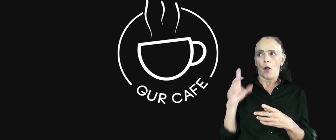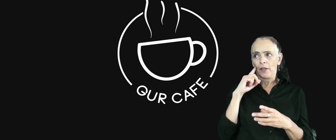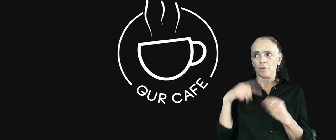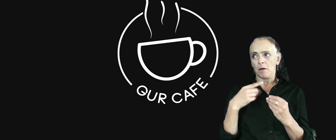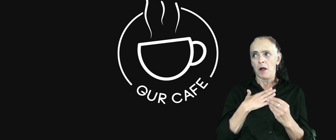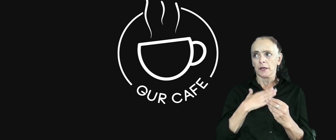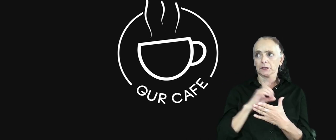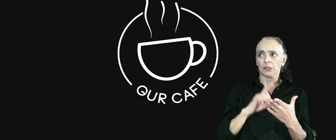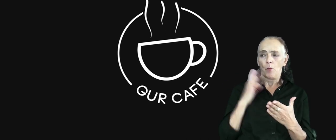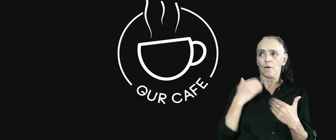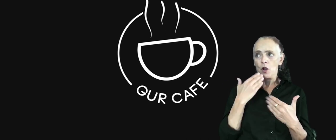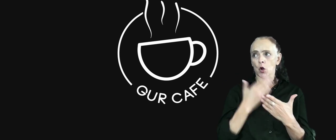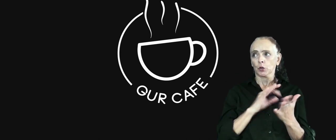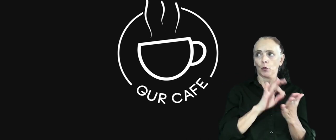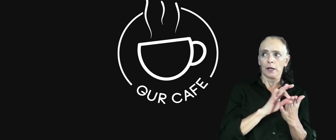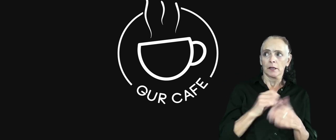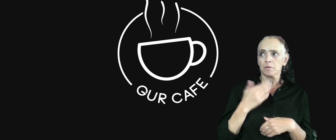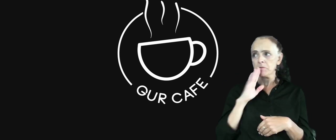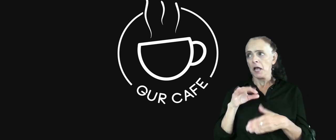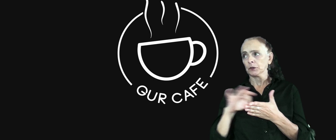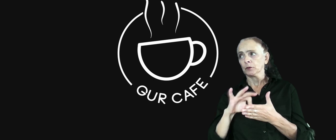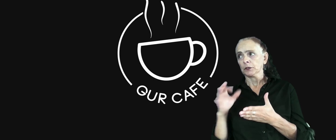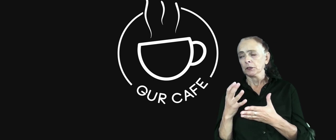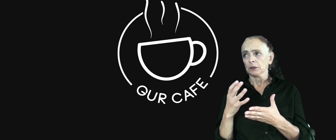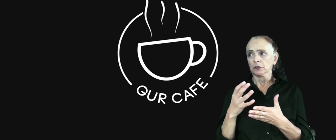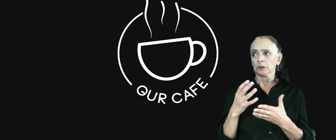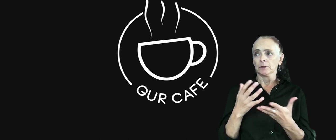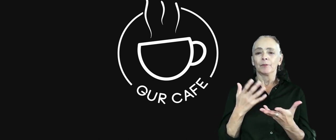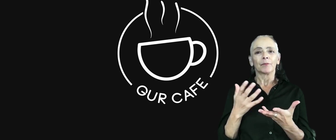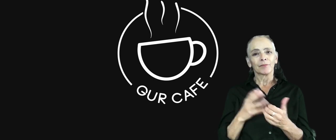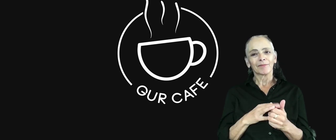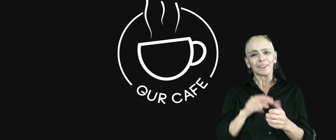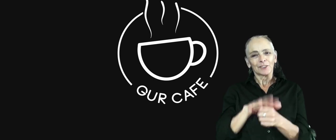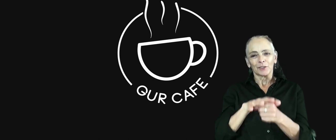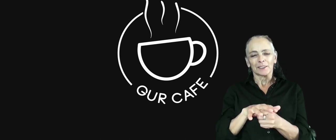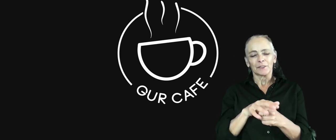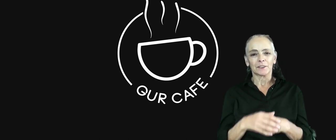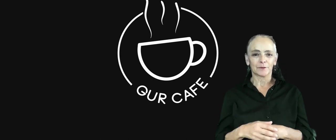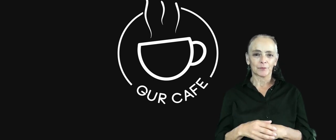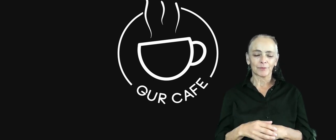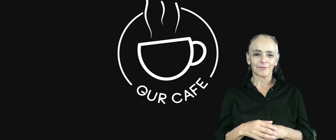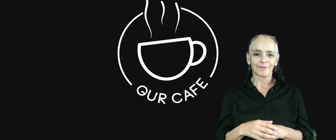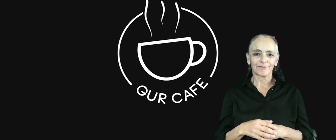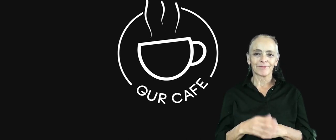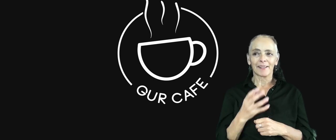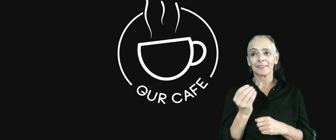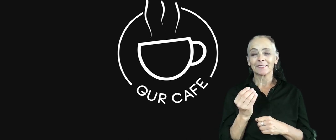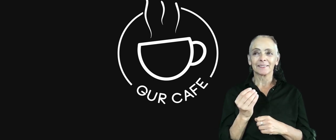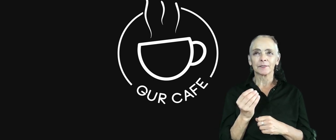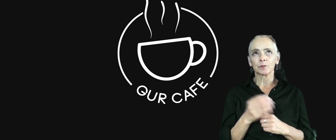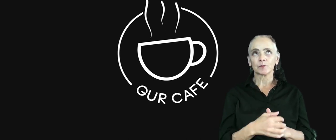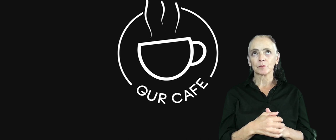or am I going to have a bad rating? So it's just a stressful and, let's